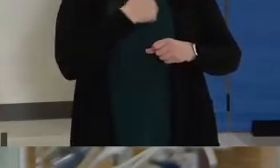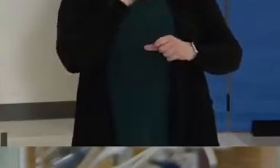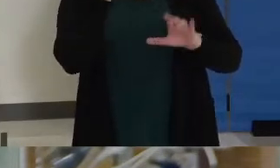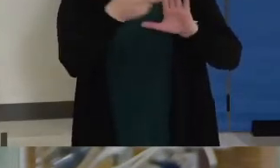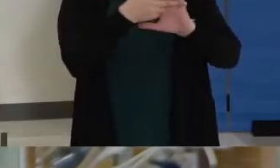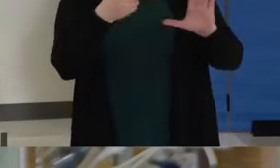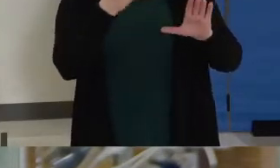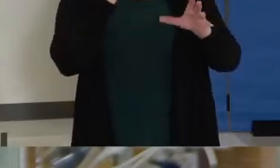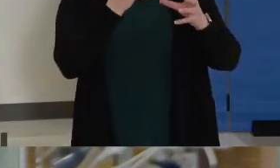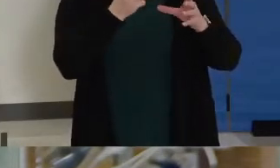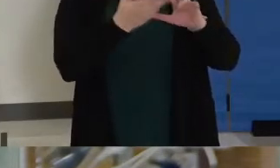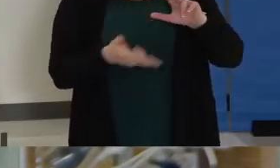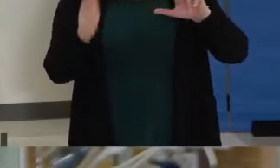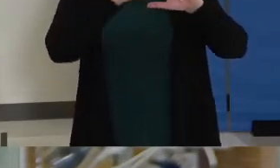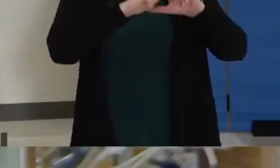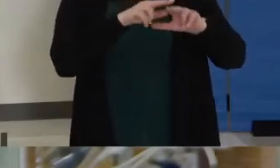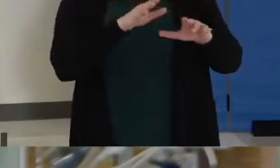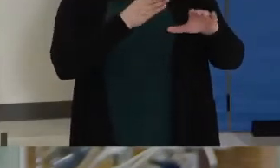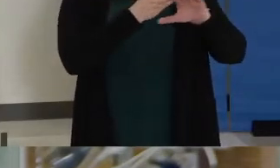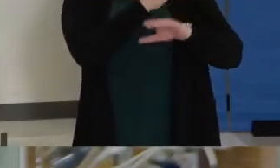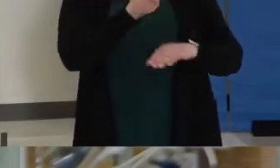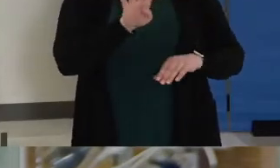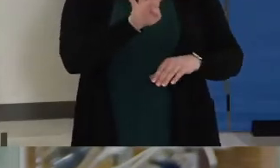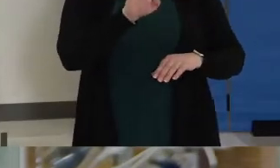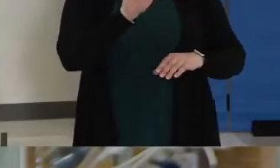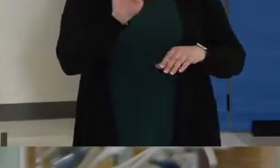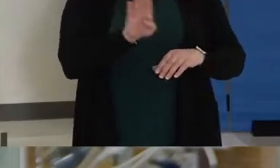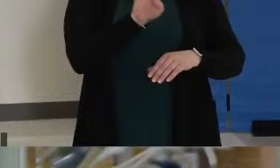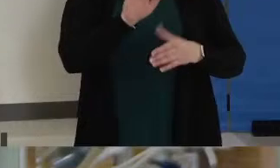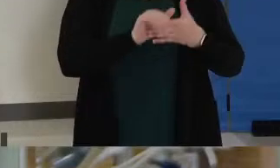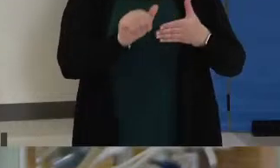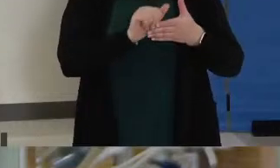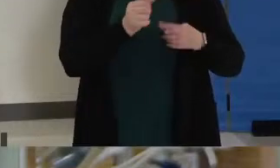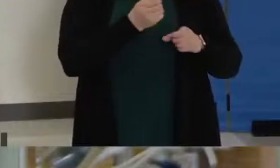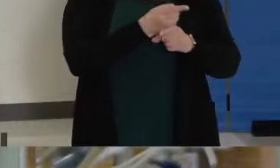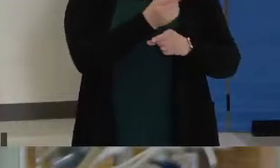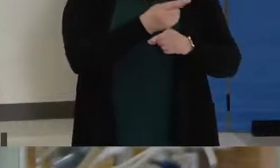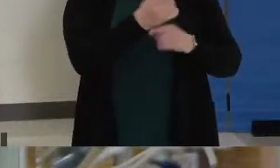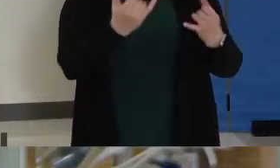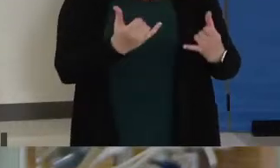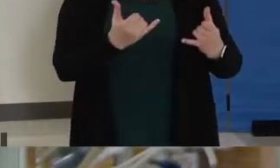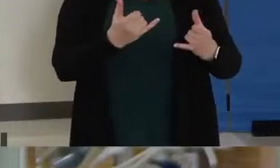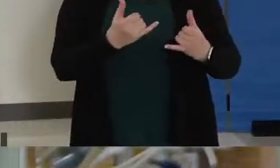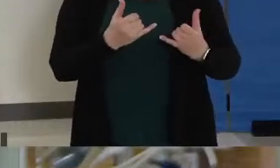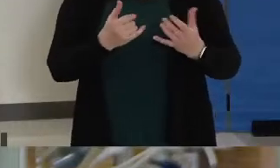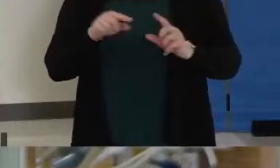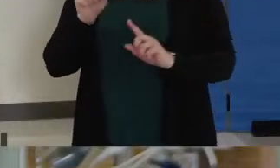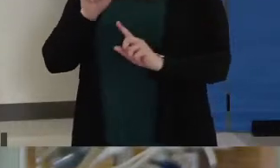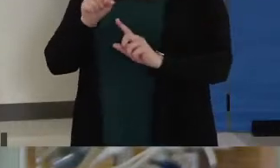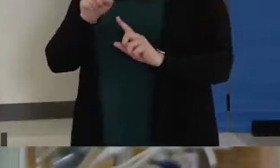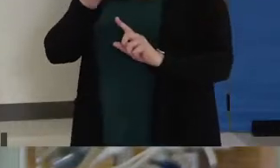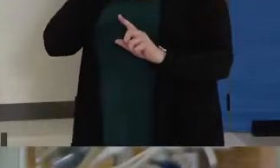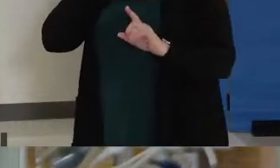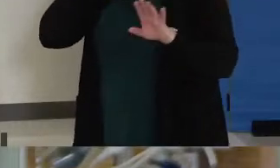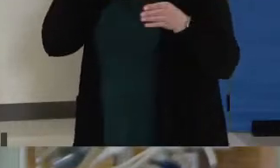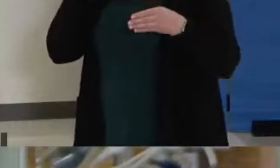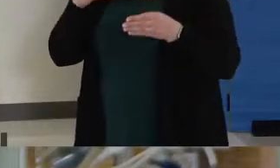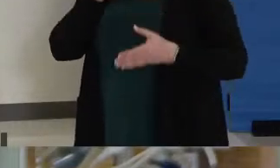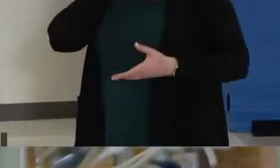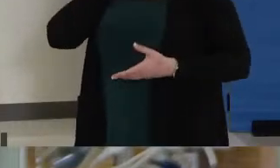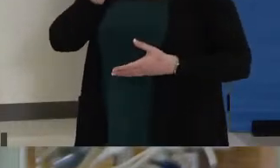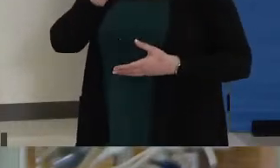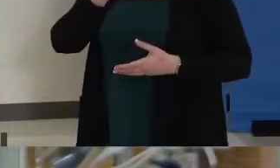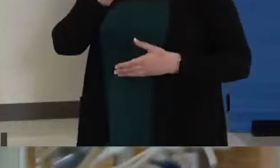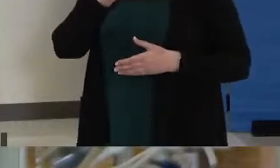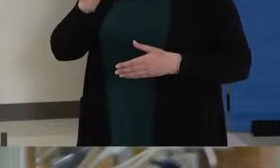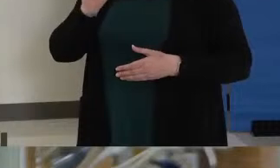up to over $4 billion a year. This is a matter of focus, and it's a matter of